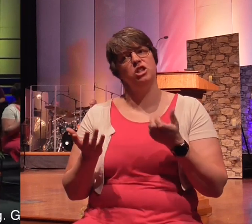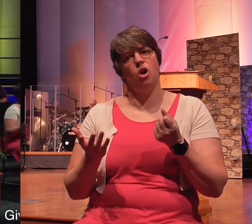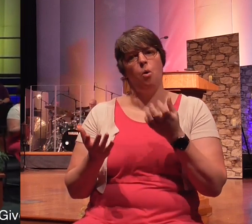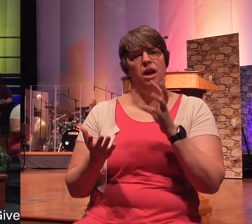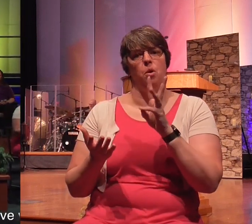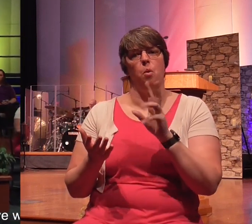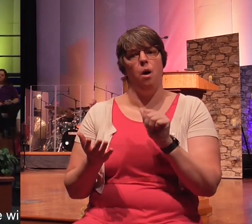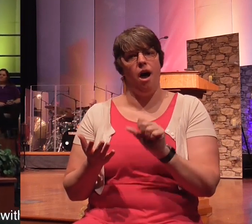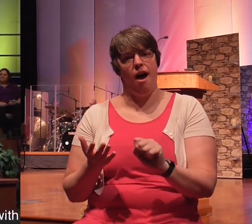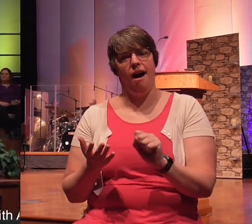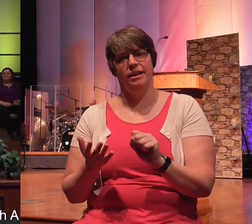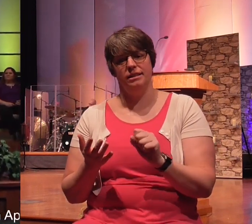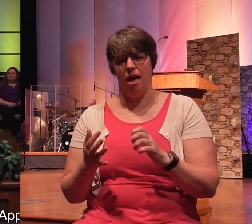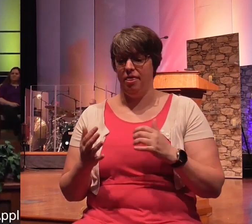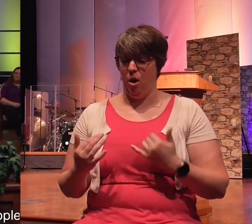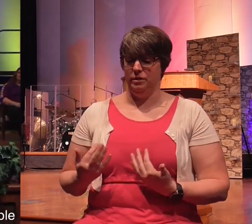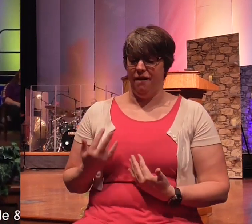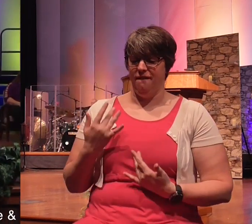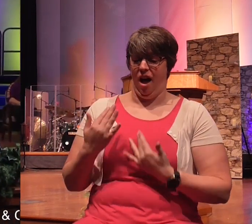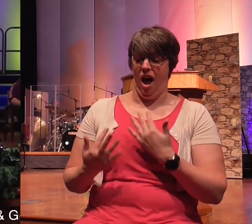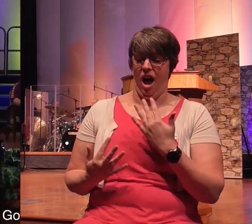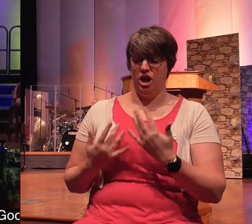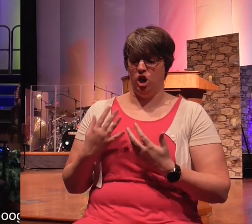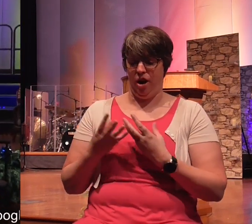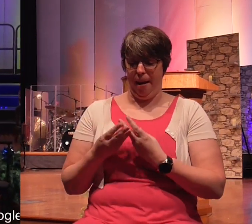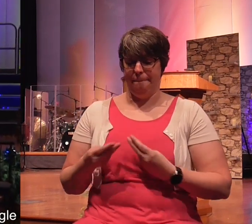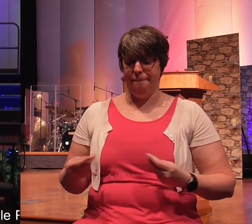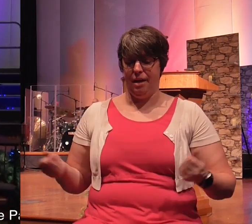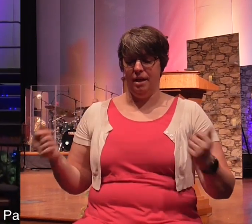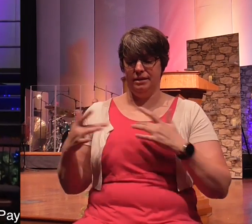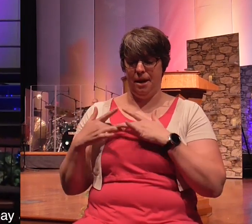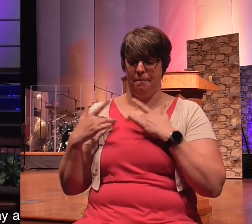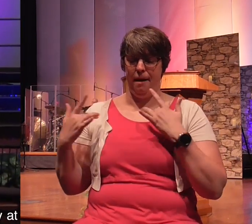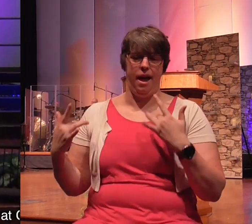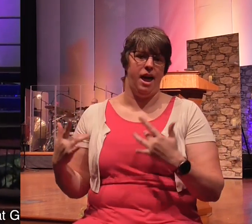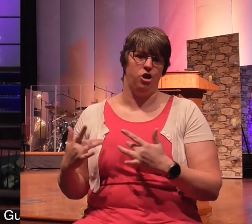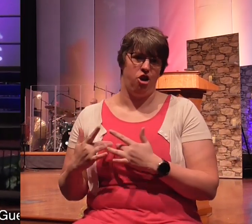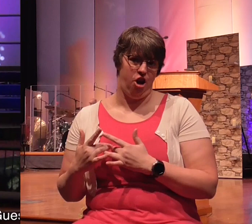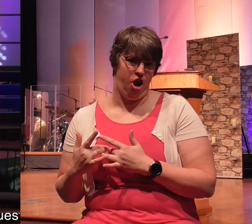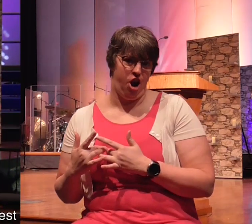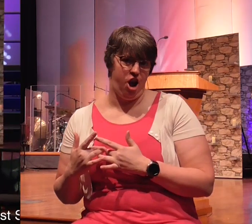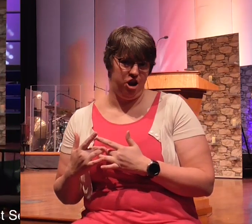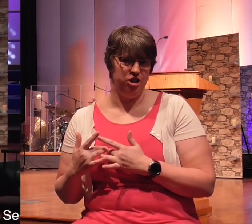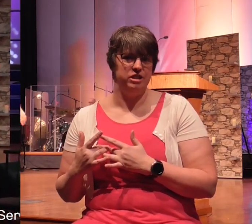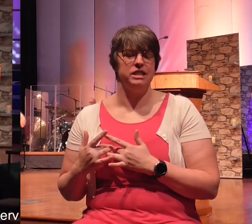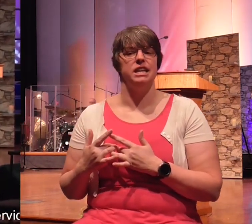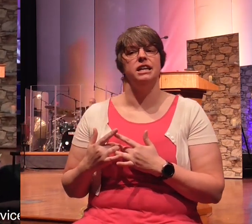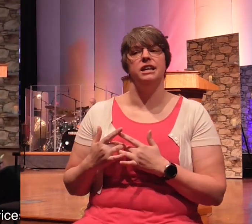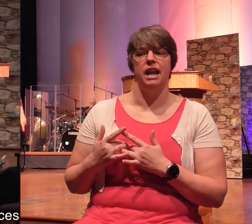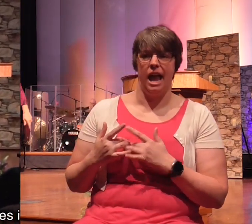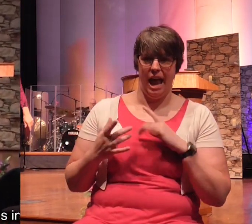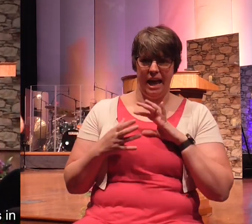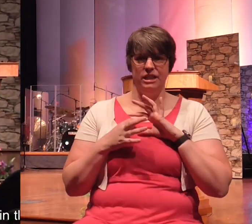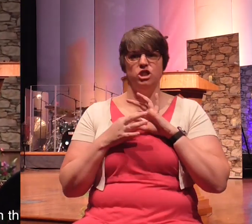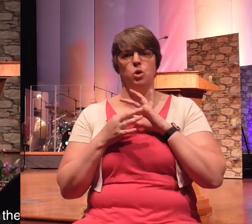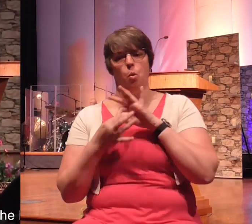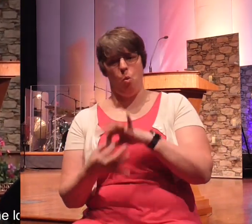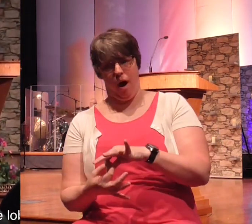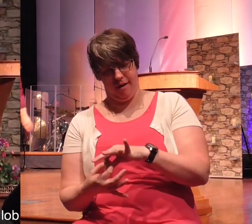The fire melted my heart into one. And